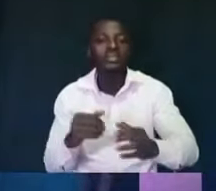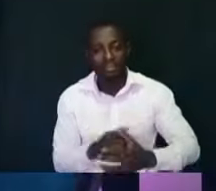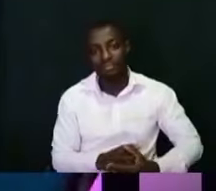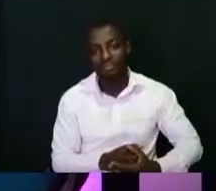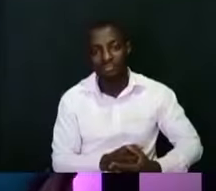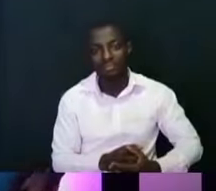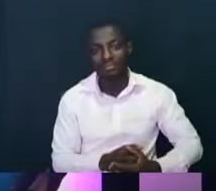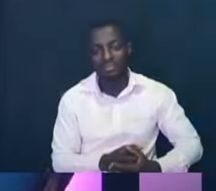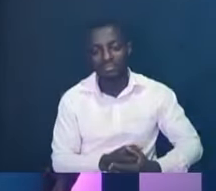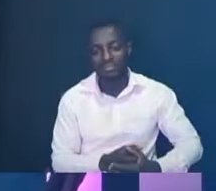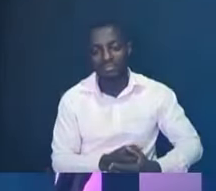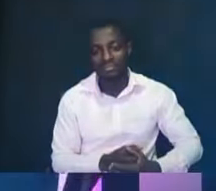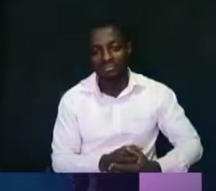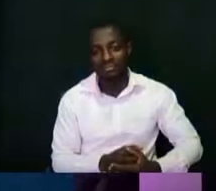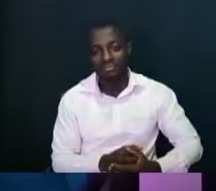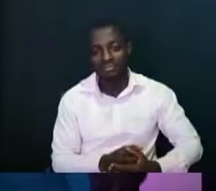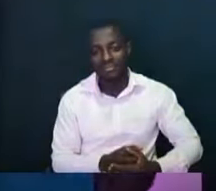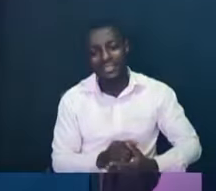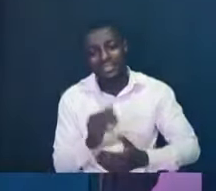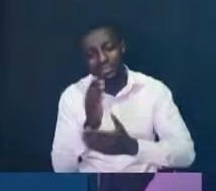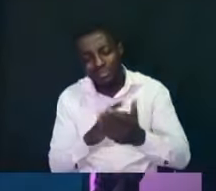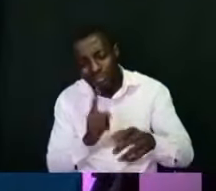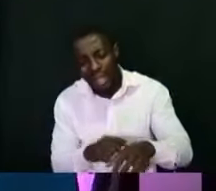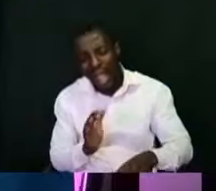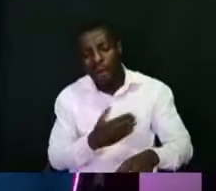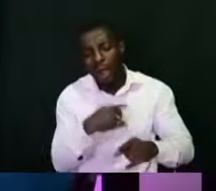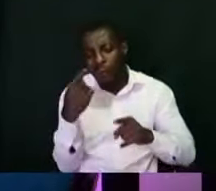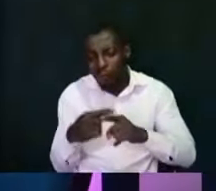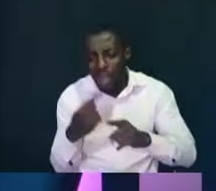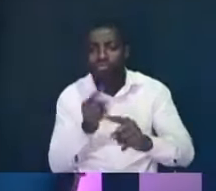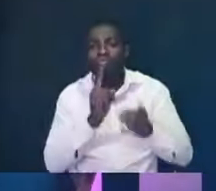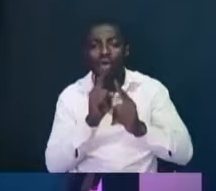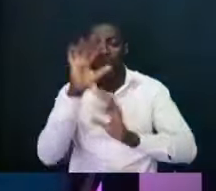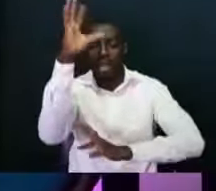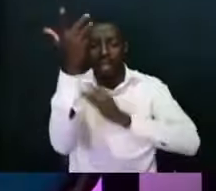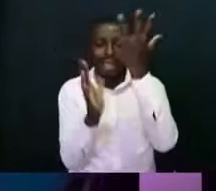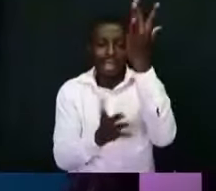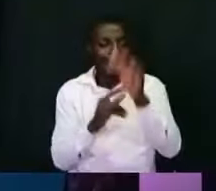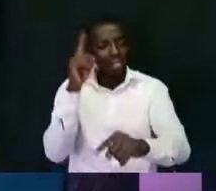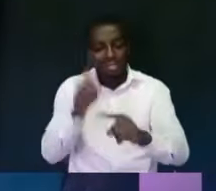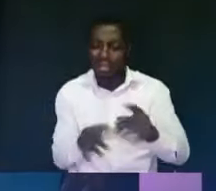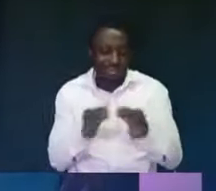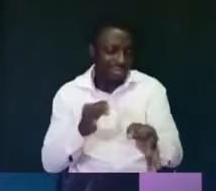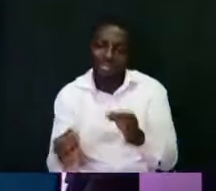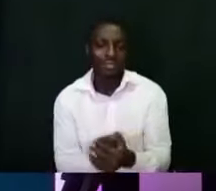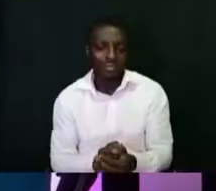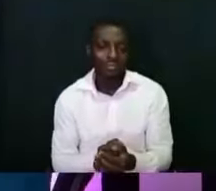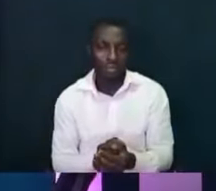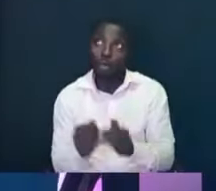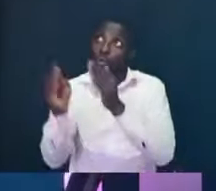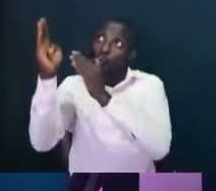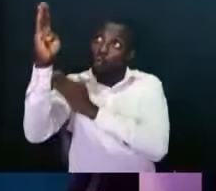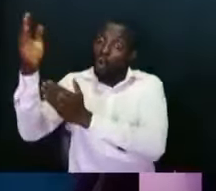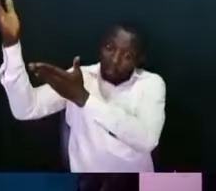teaching. Sometimes words are not adequate to explain, but let God come through with one miracle and it